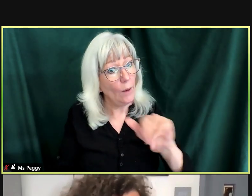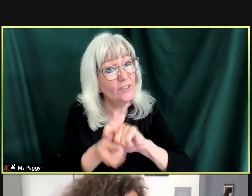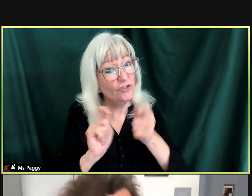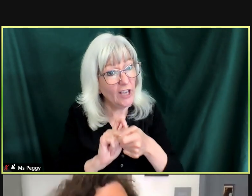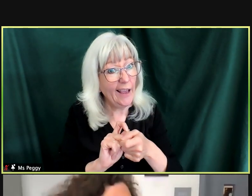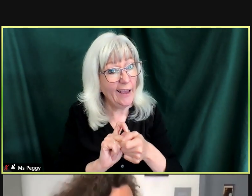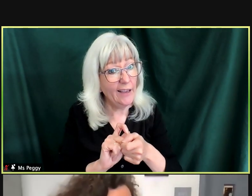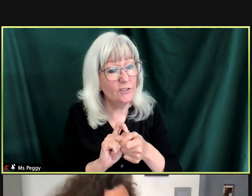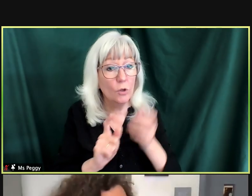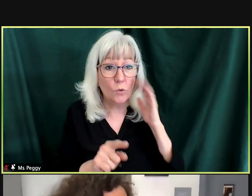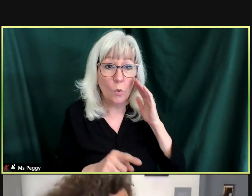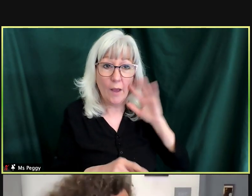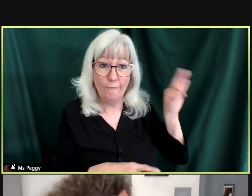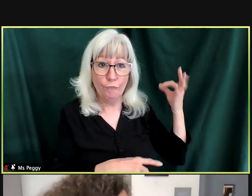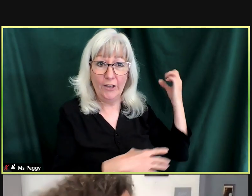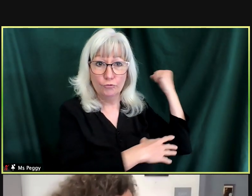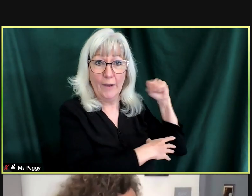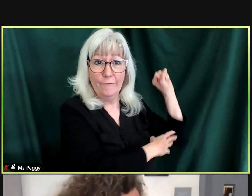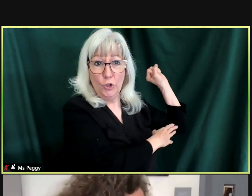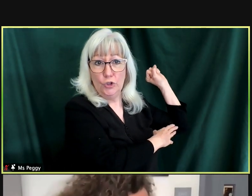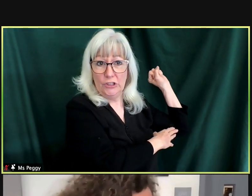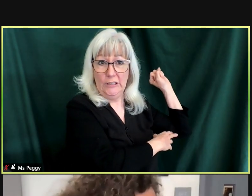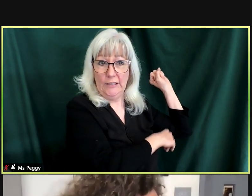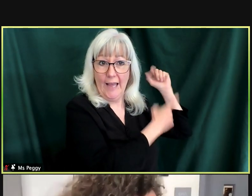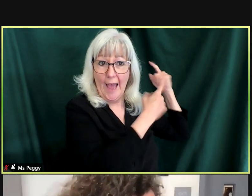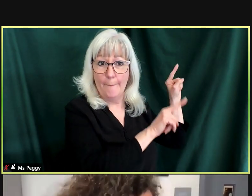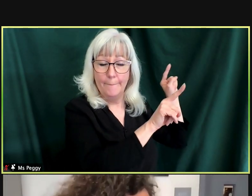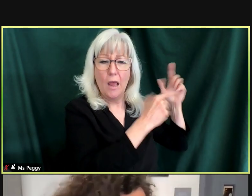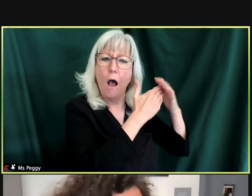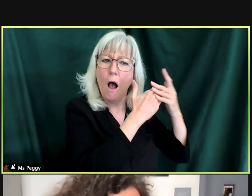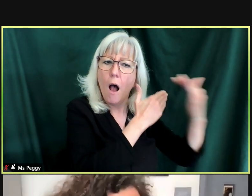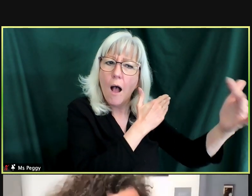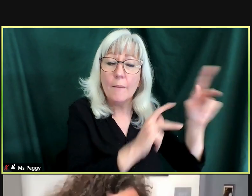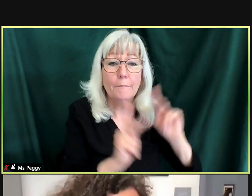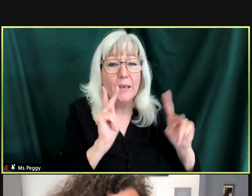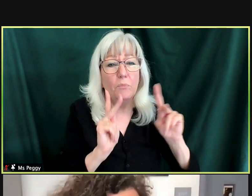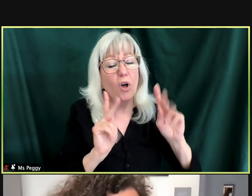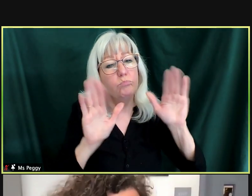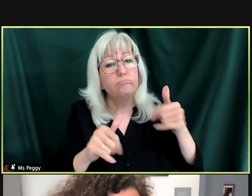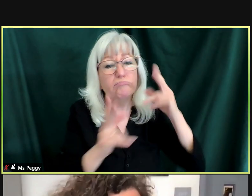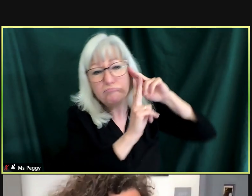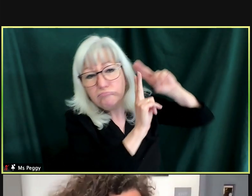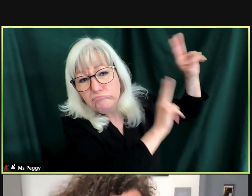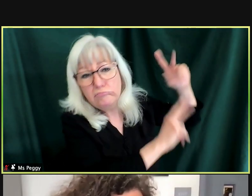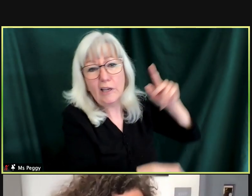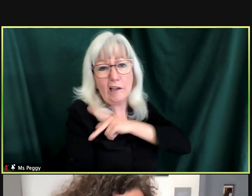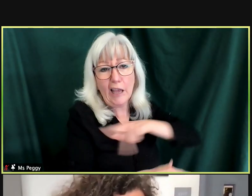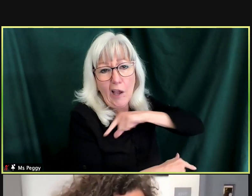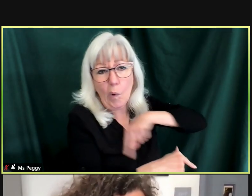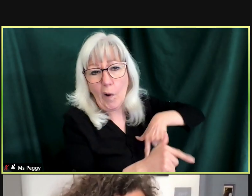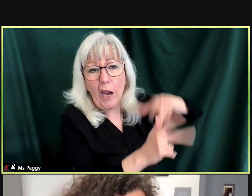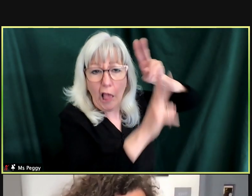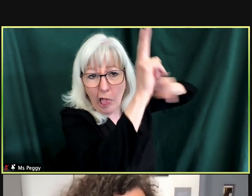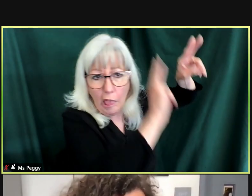French Revolution. All of a sudden, the artists start drawing and